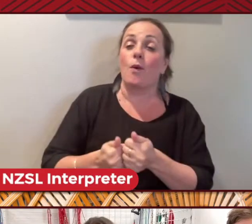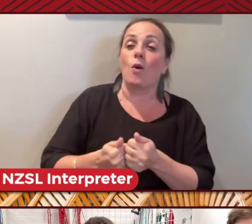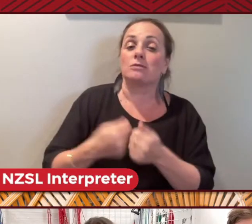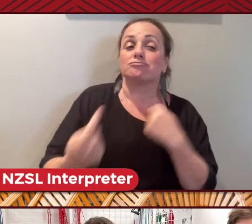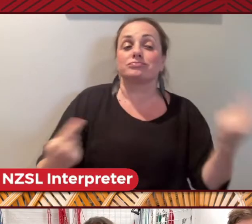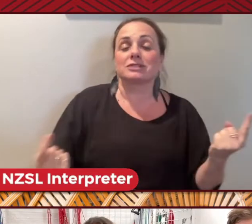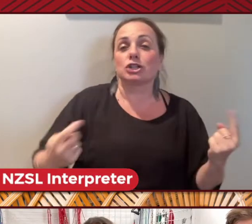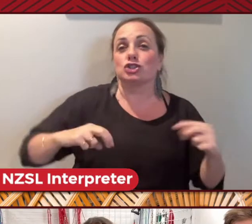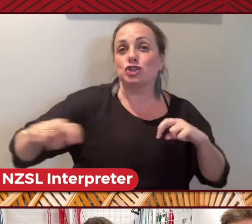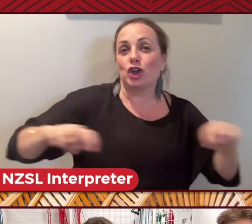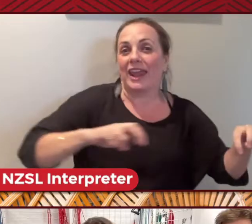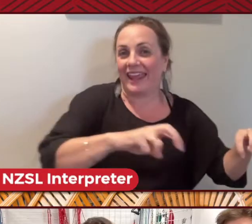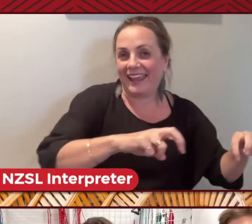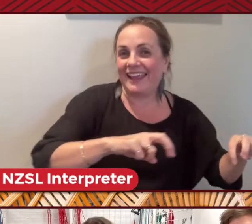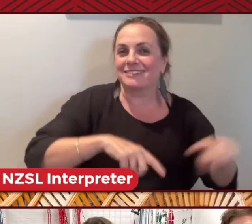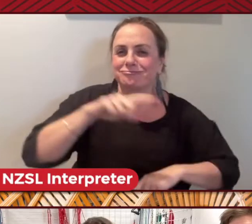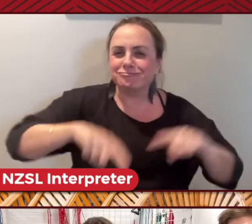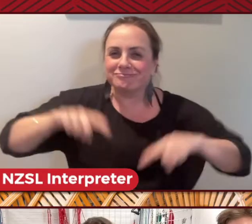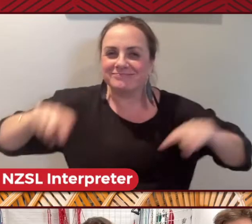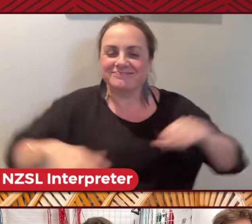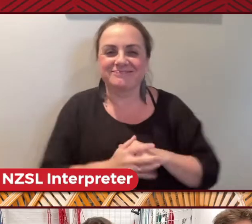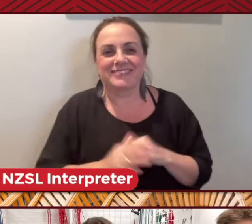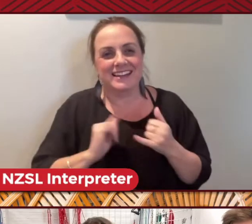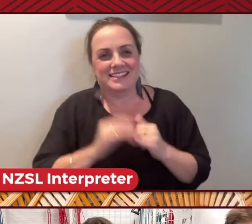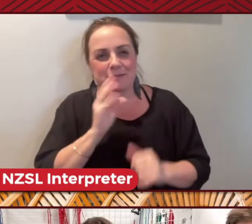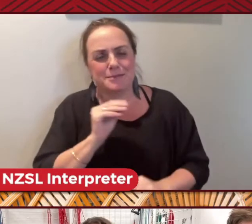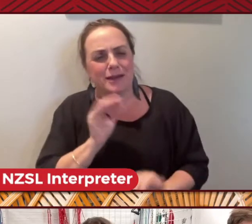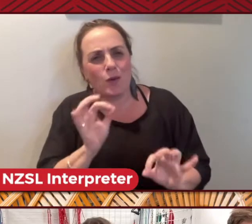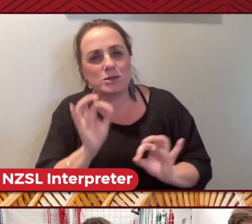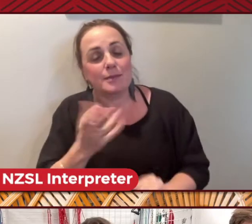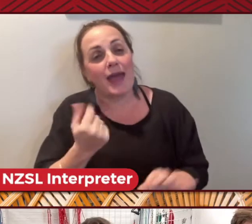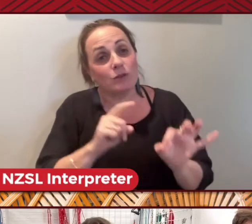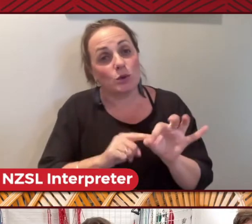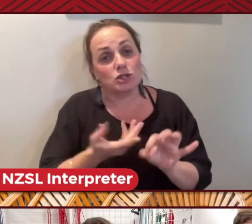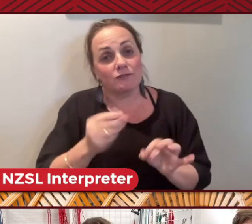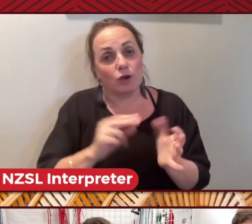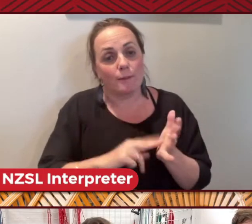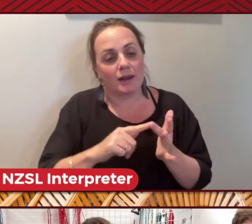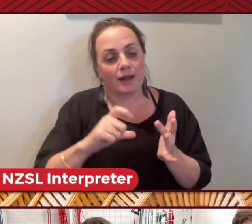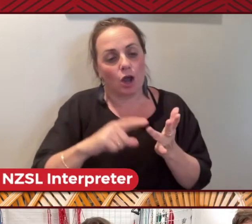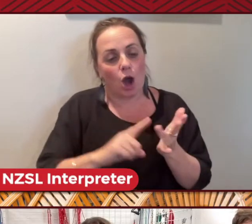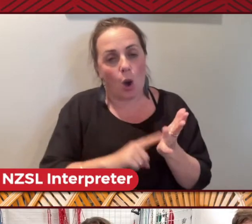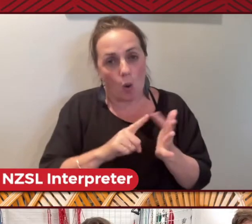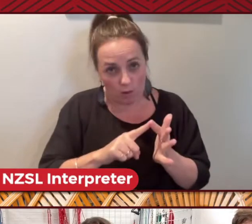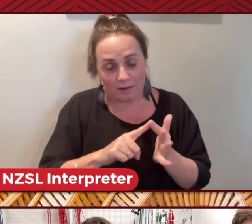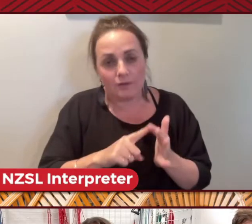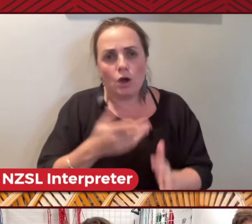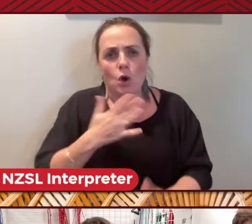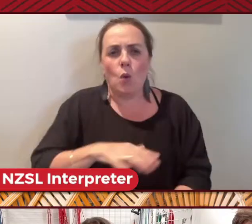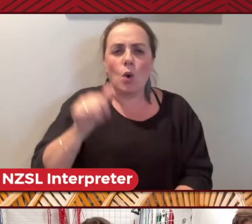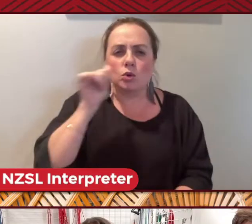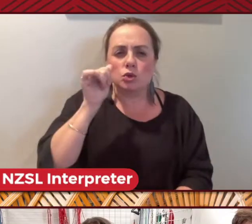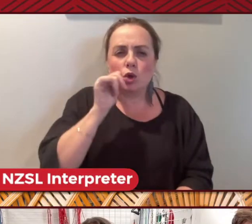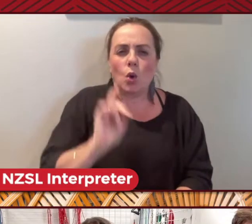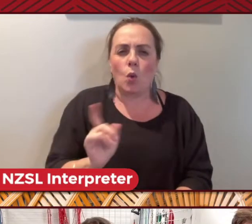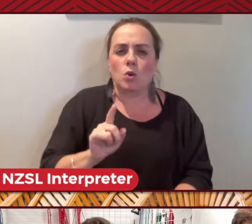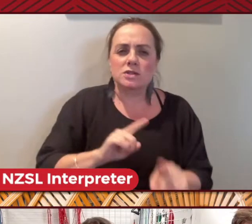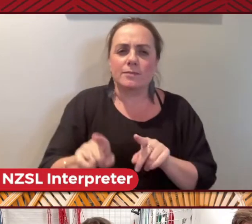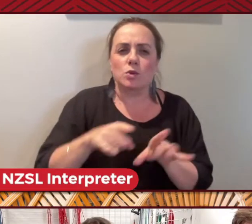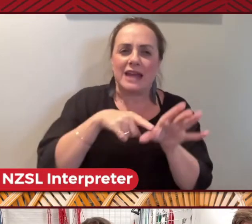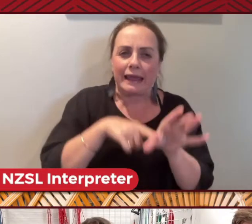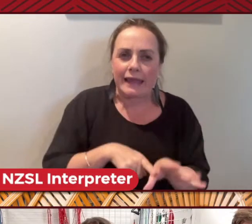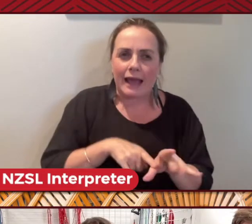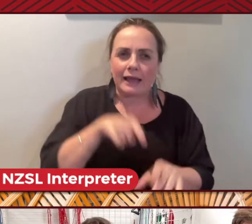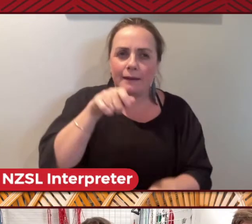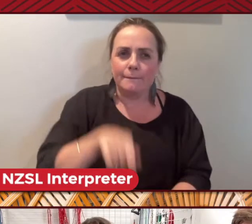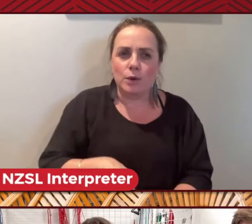too. Simon speaking, that's awesome. We have a question from Nicole. She would like to know, what is the youngest person that